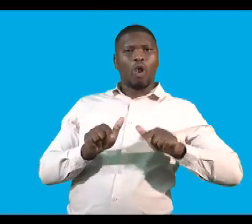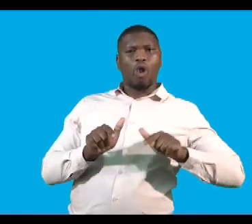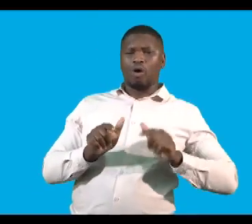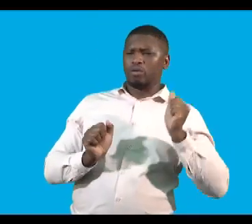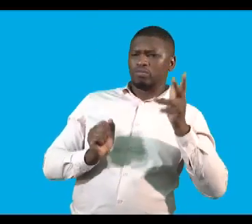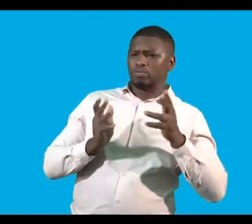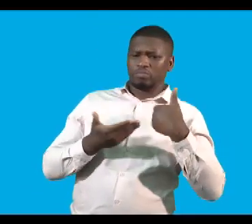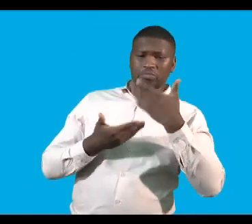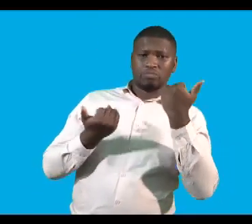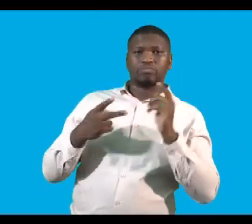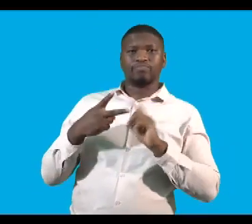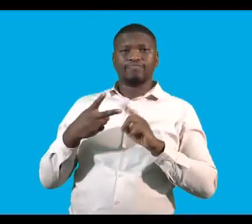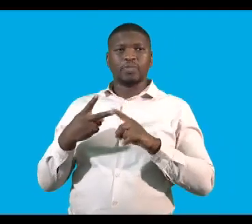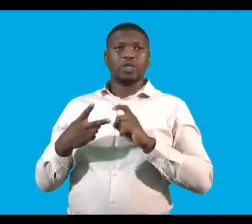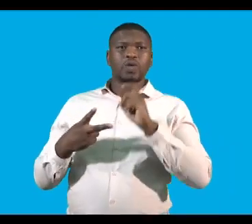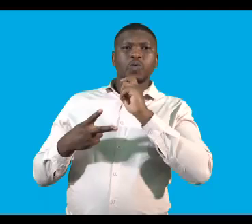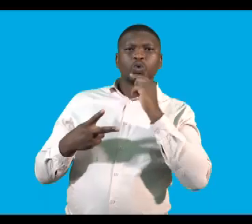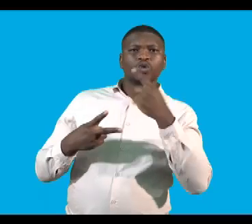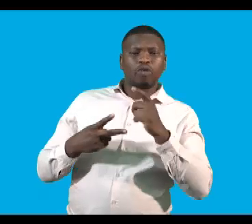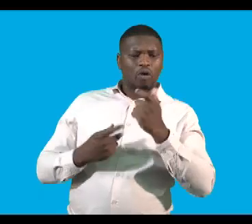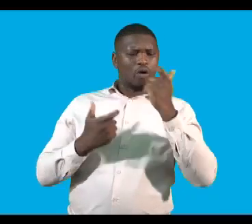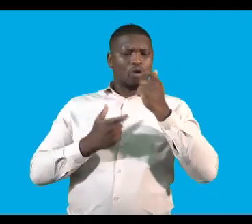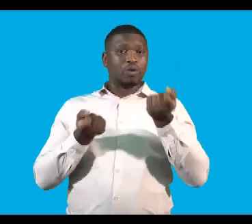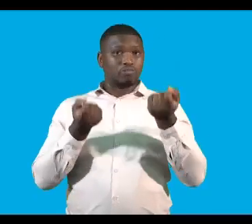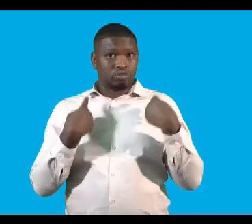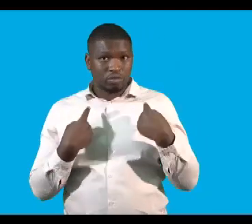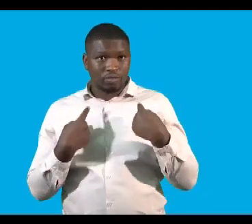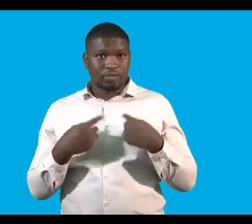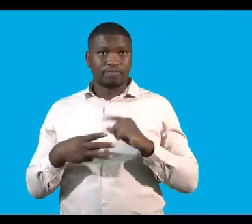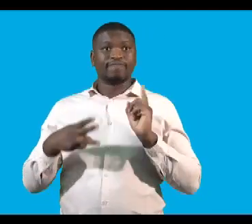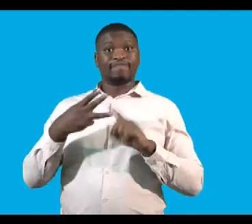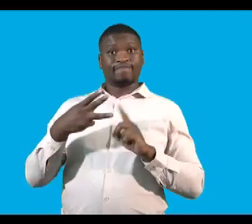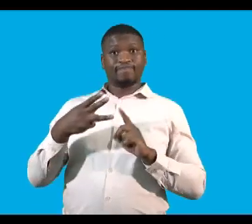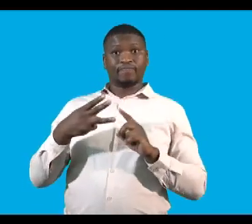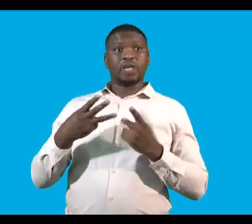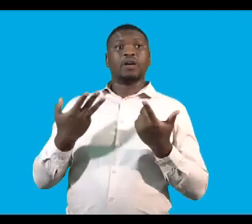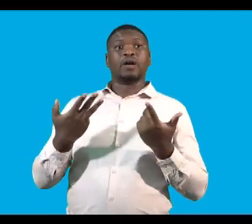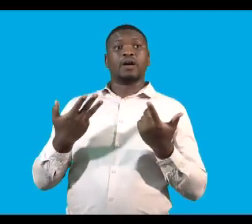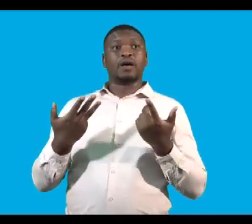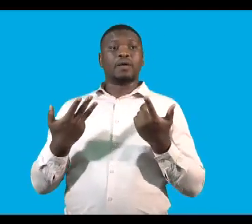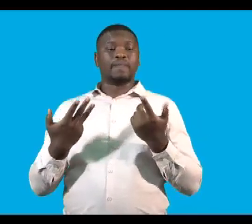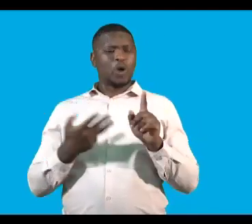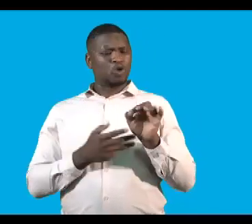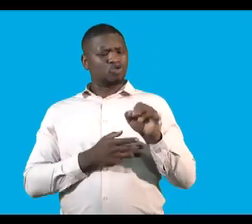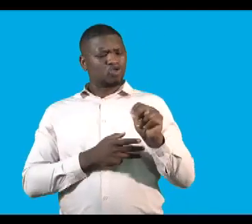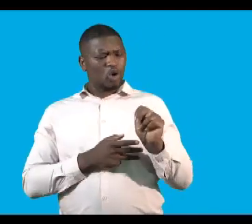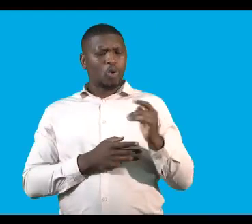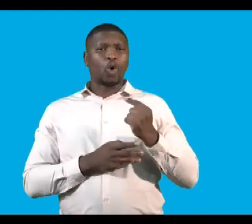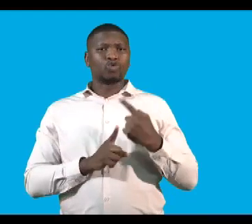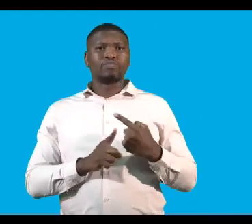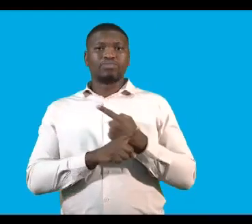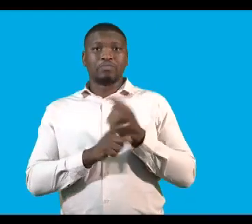and grammatical knowledge, not understanding the use of humor and tone, misunderstanding tone